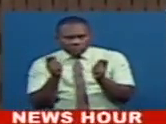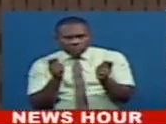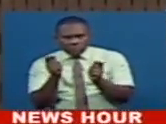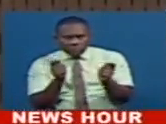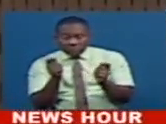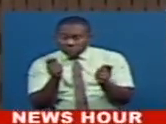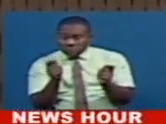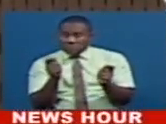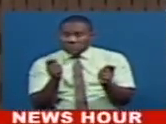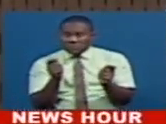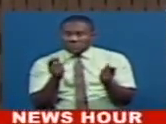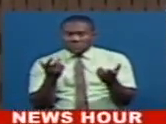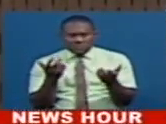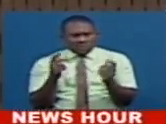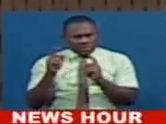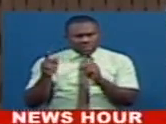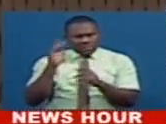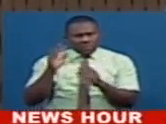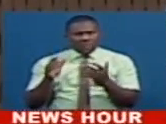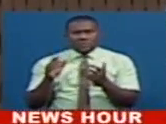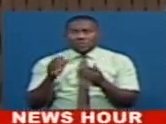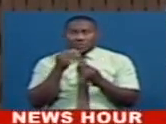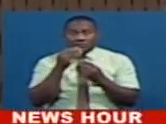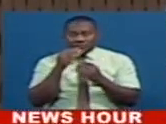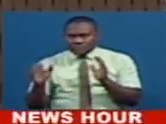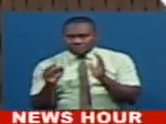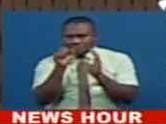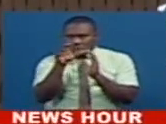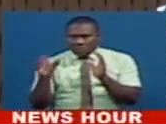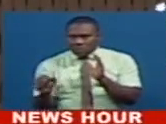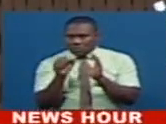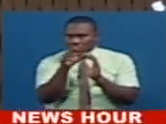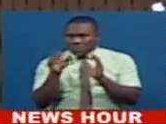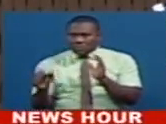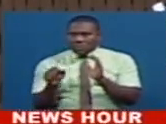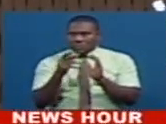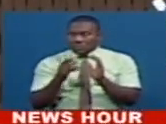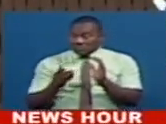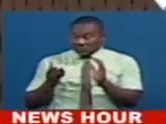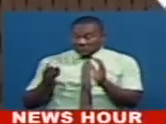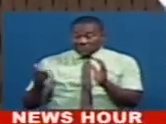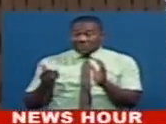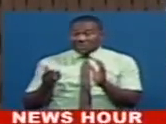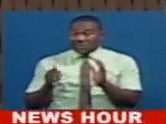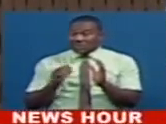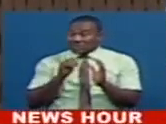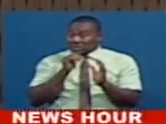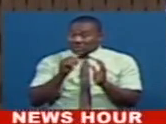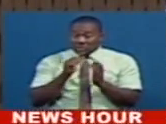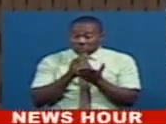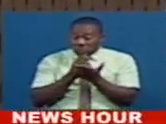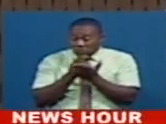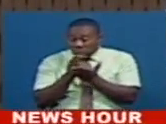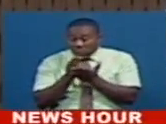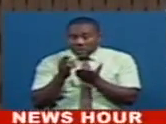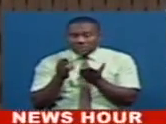People will upload information. If these are not done with the necessary honesty